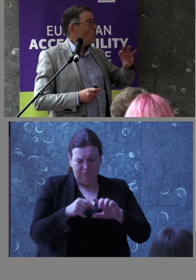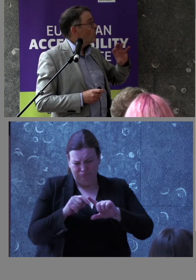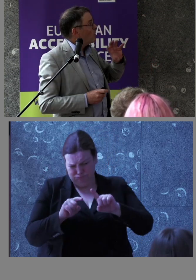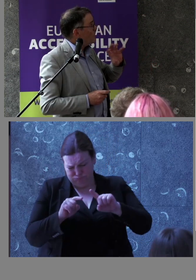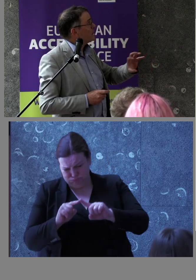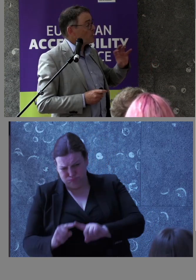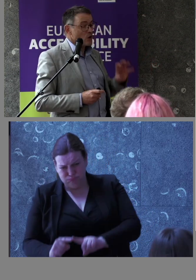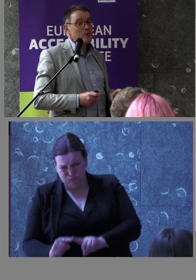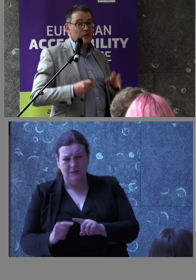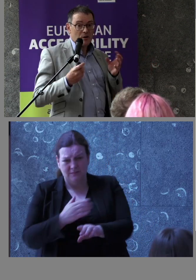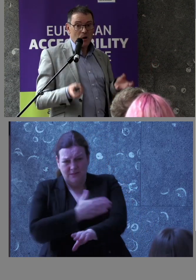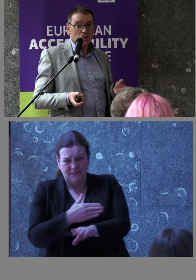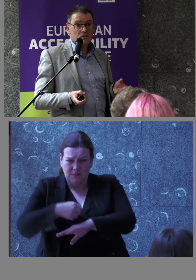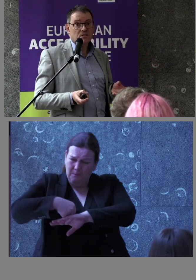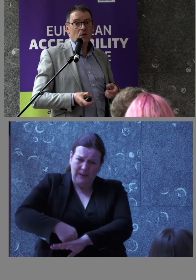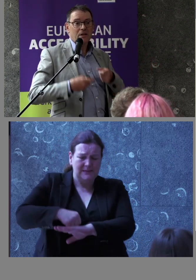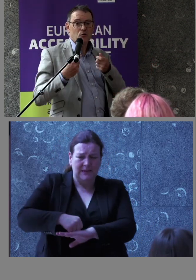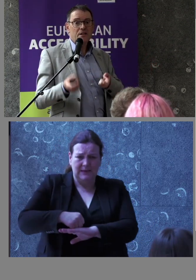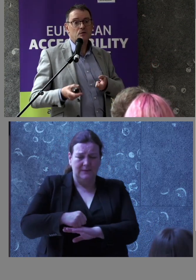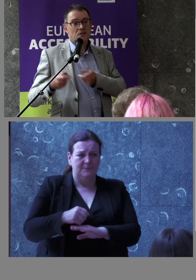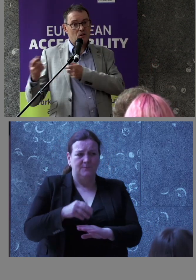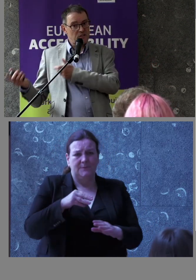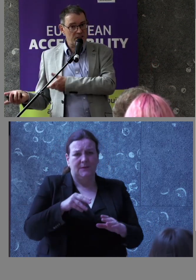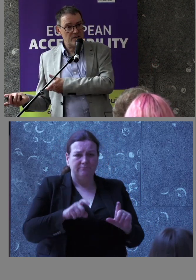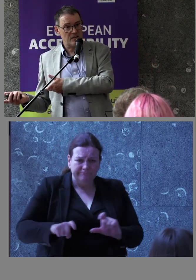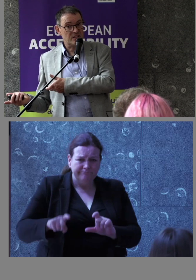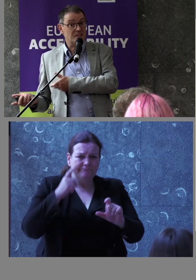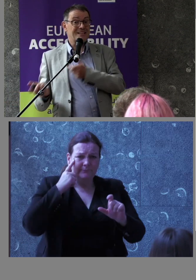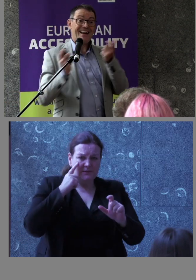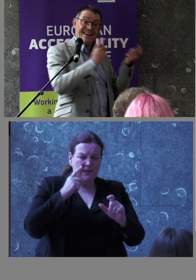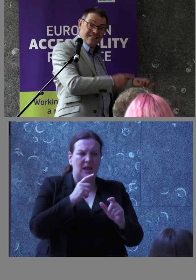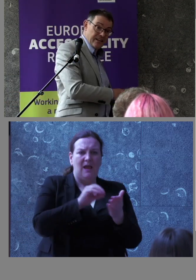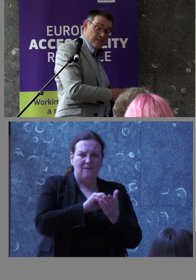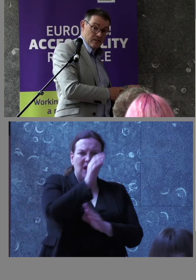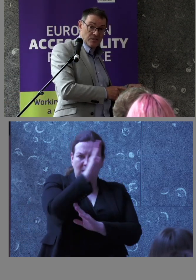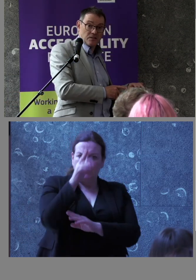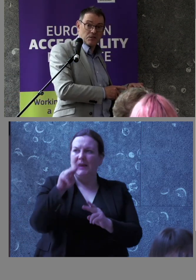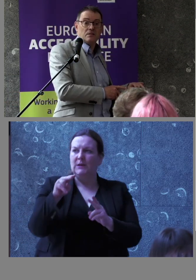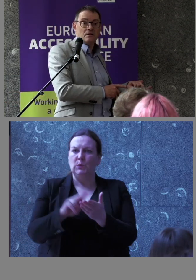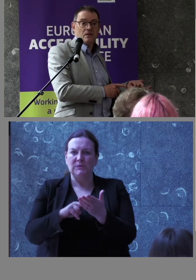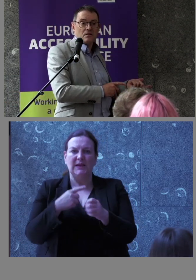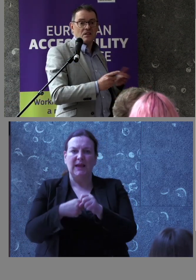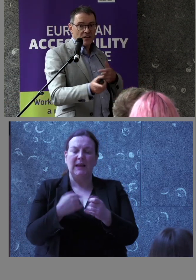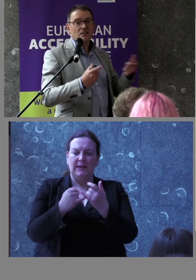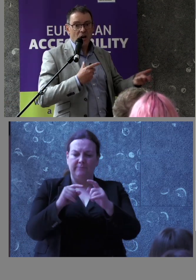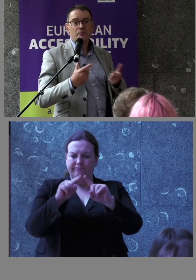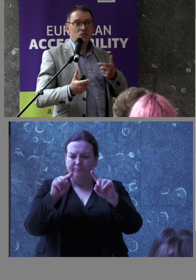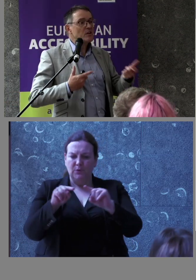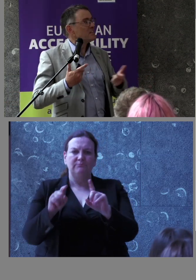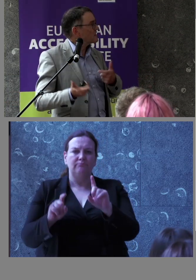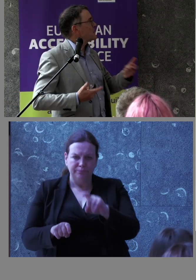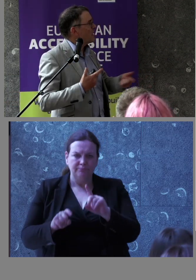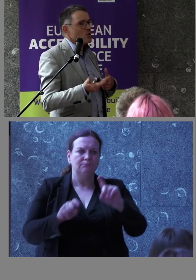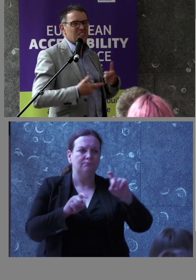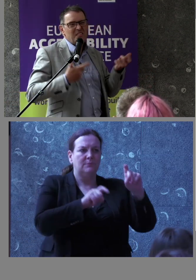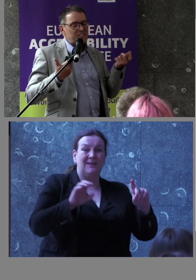it. So what we've done in revenue is we've decided to go back to the start, and we're saying, well, can we